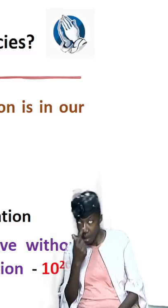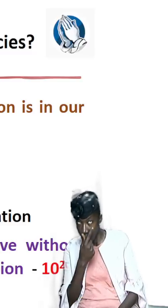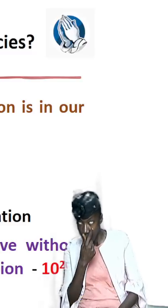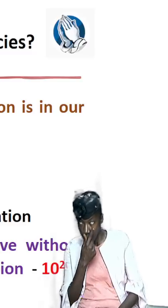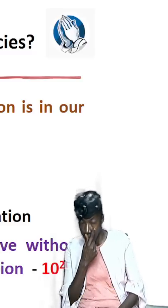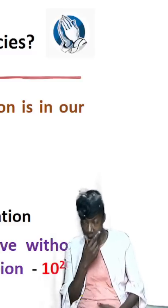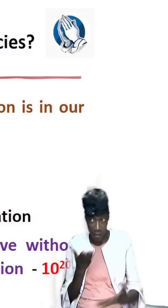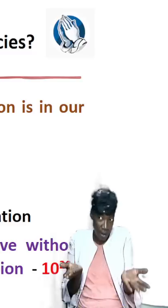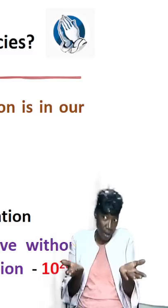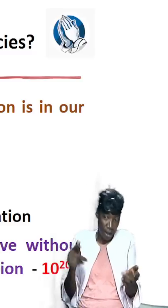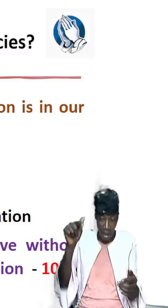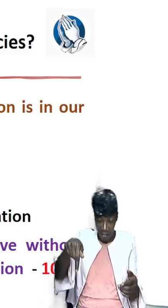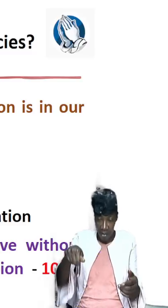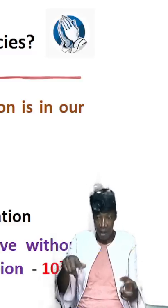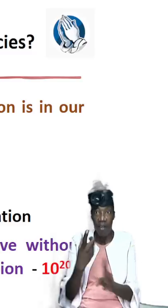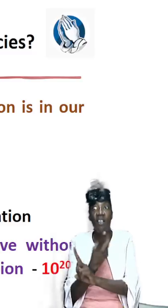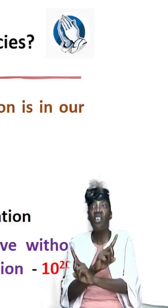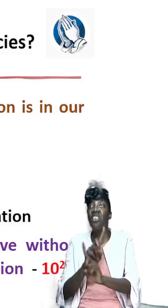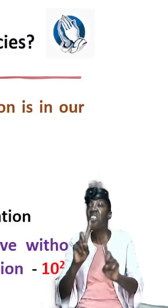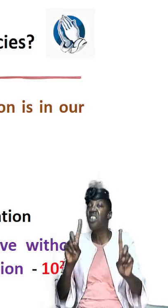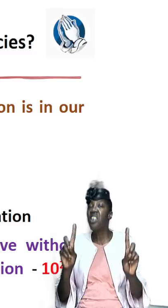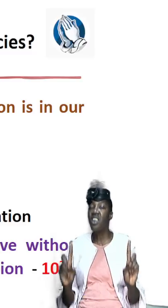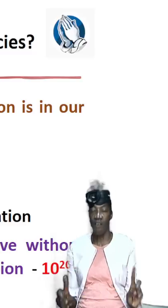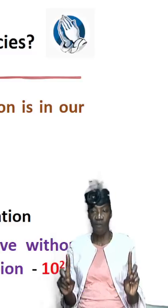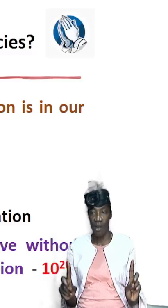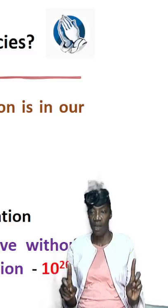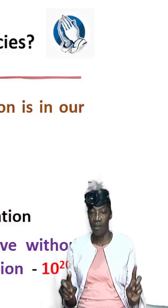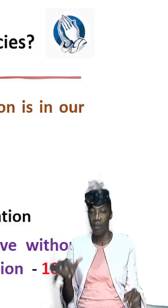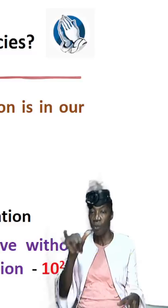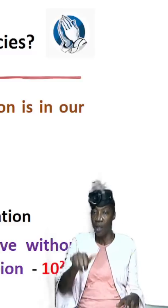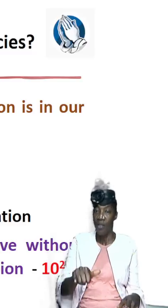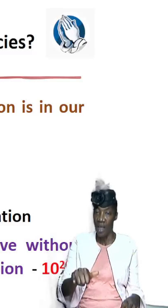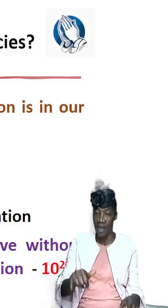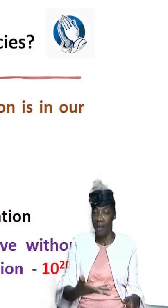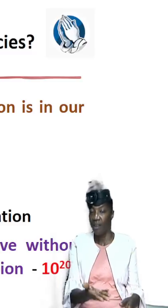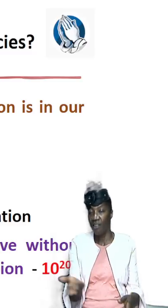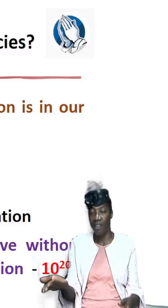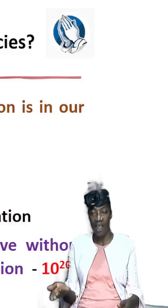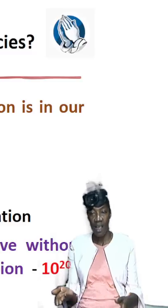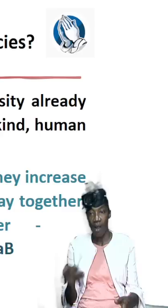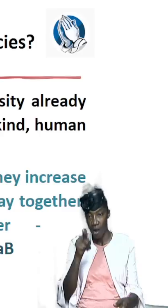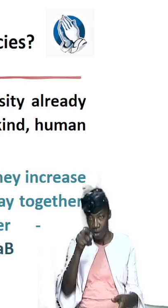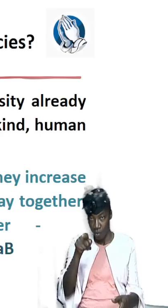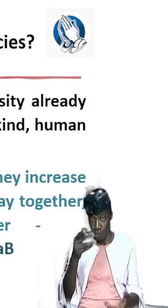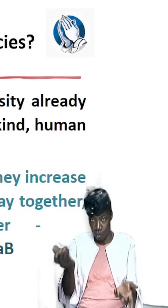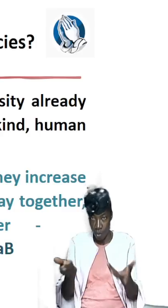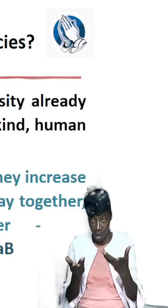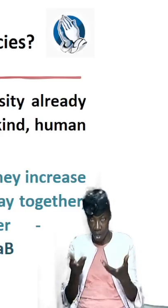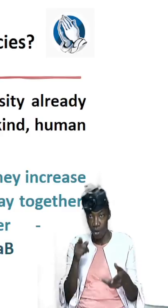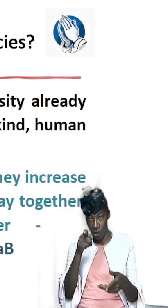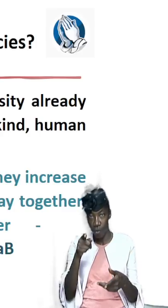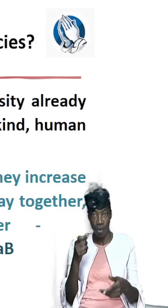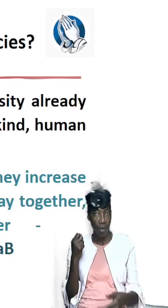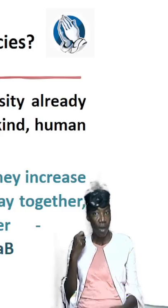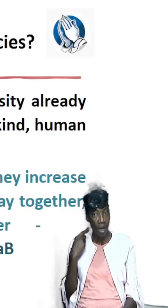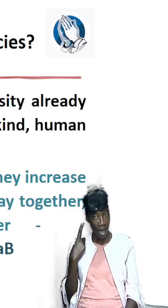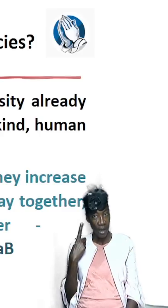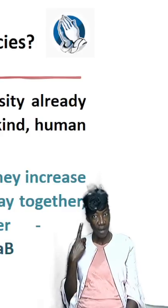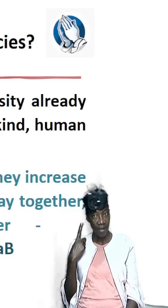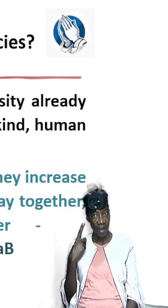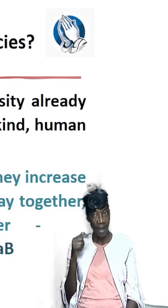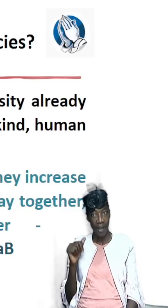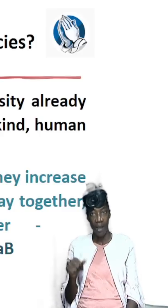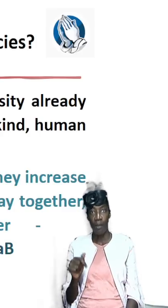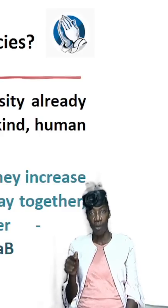And this is the diversity that is there. And we wanted us to understand that